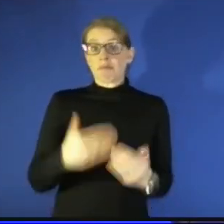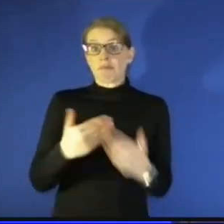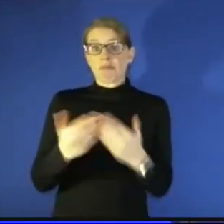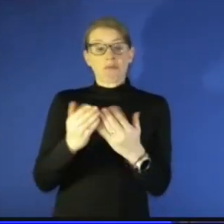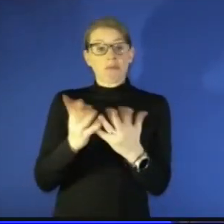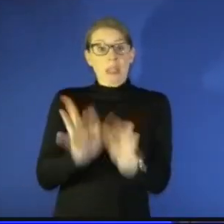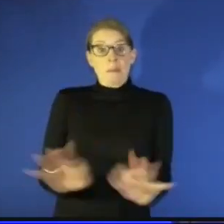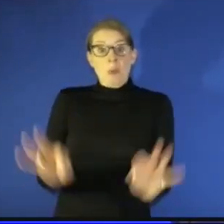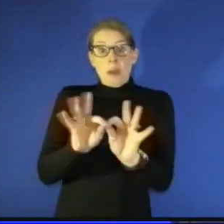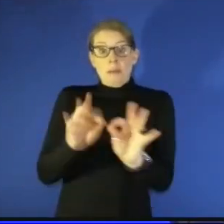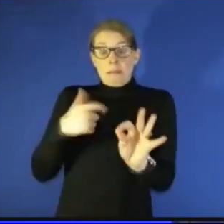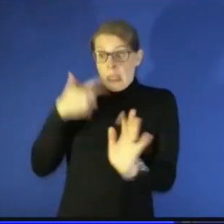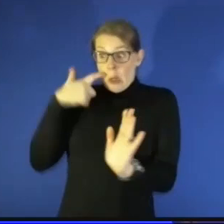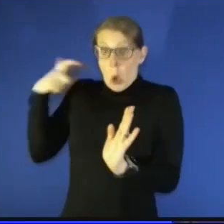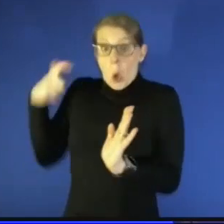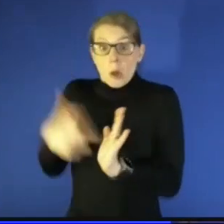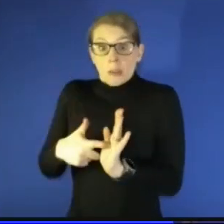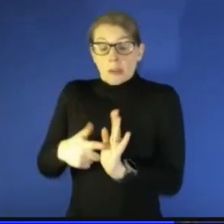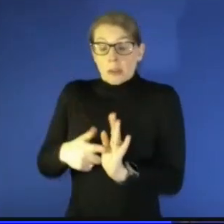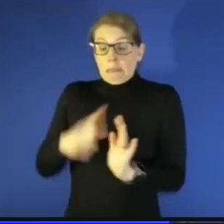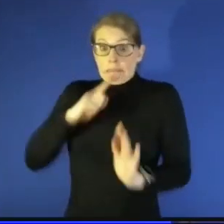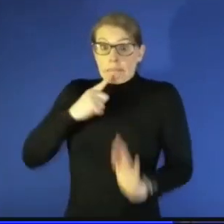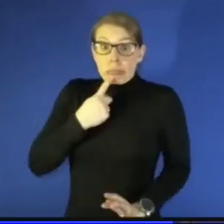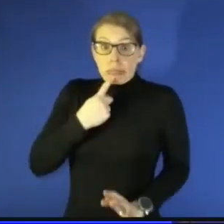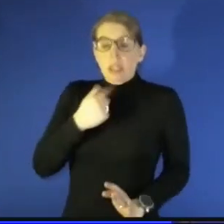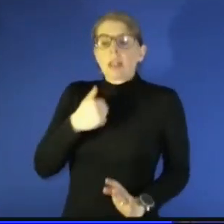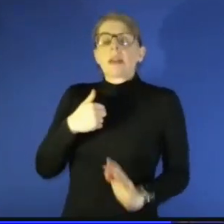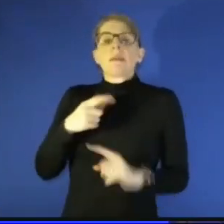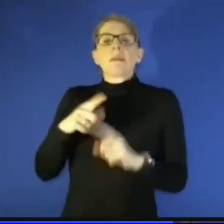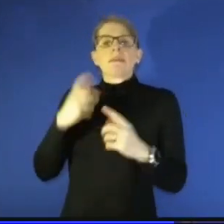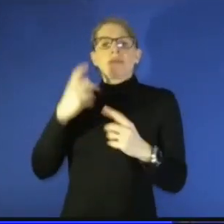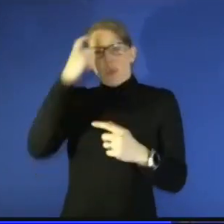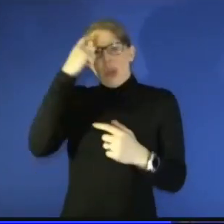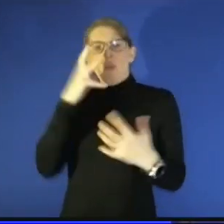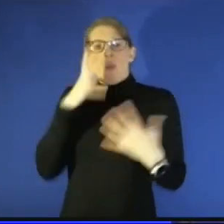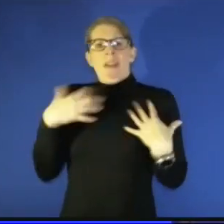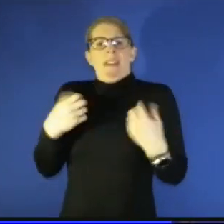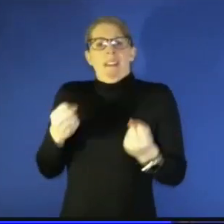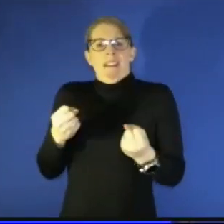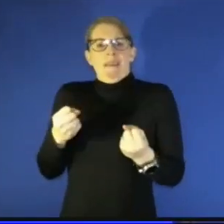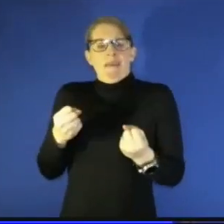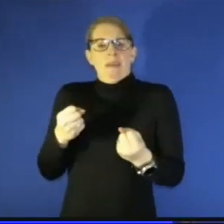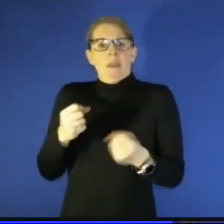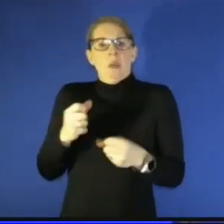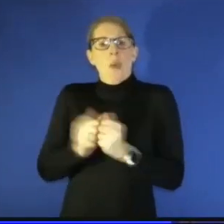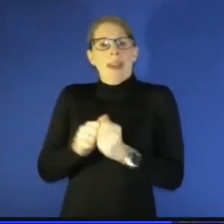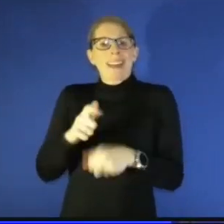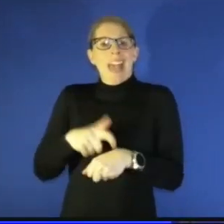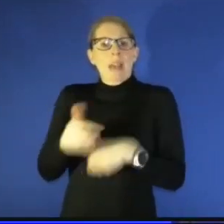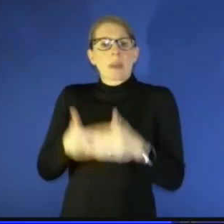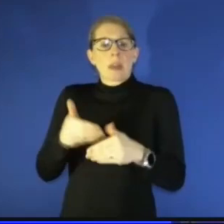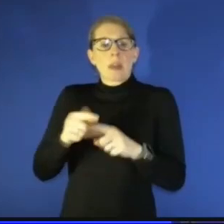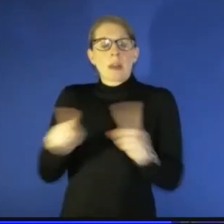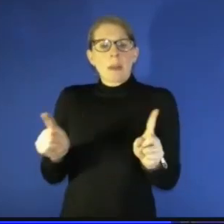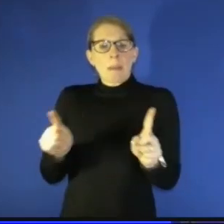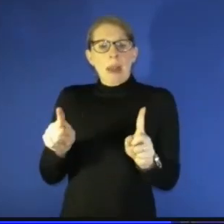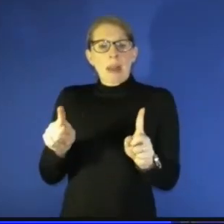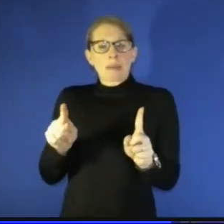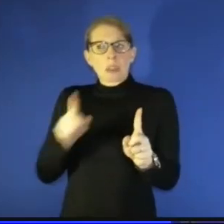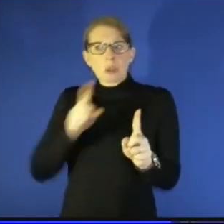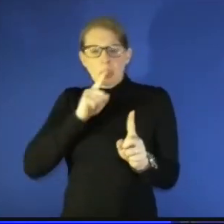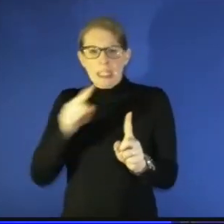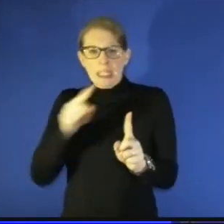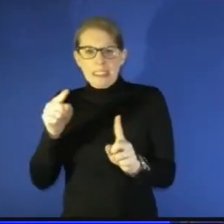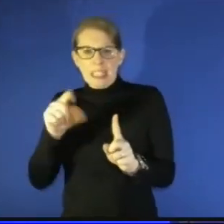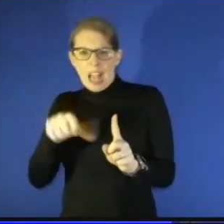attention, the brain will heal them with time. The question is there something underlying there that puts you at a